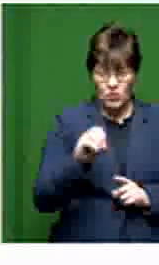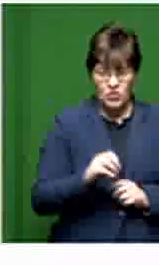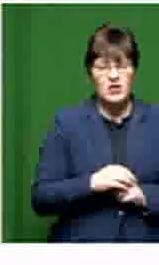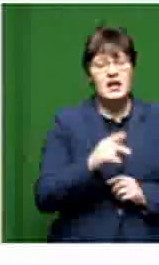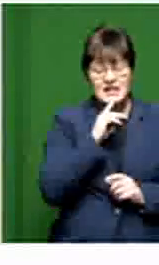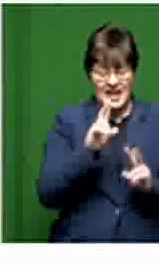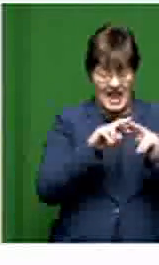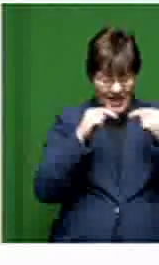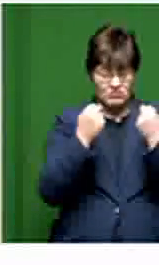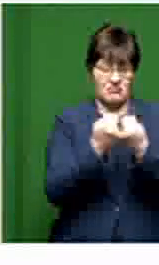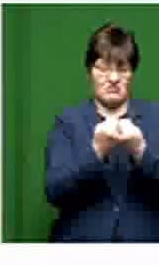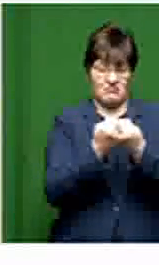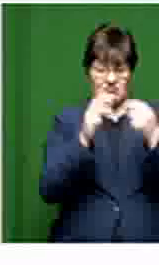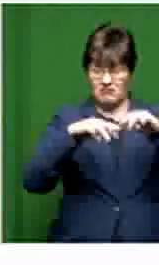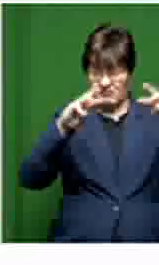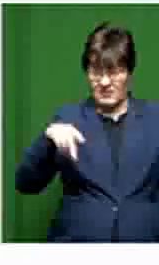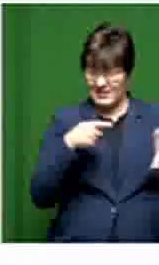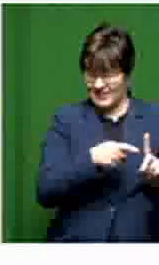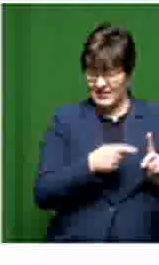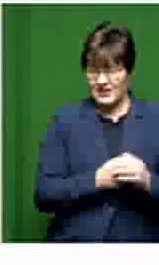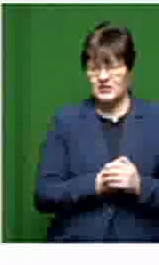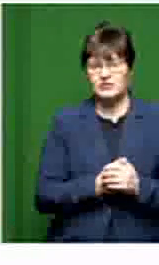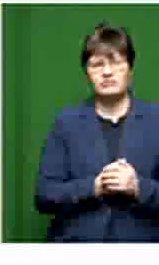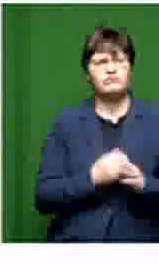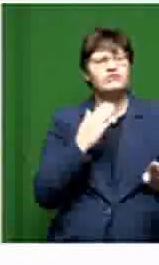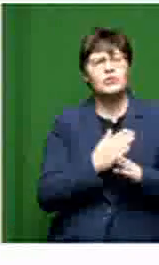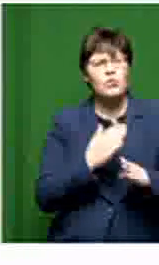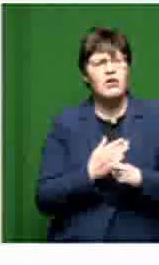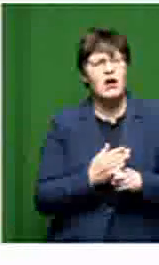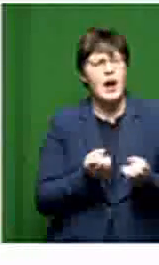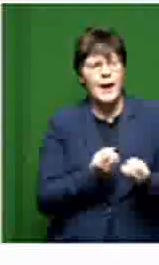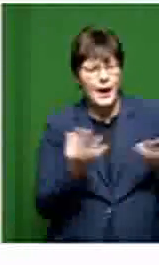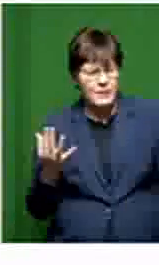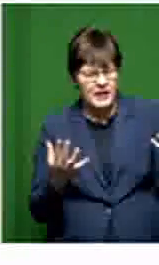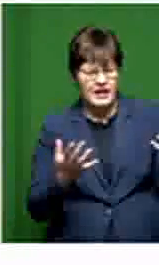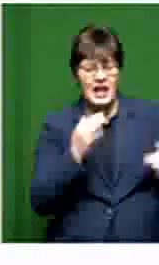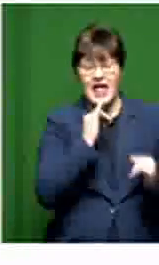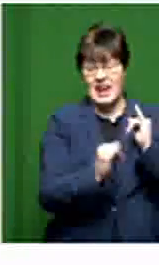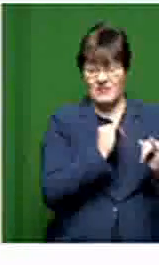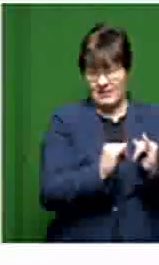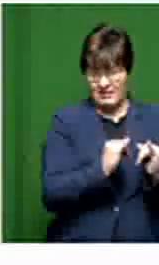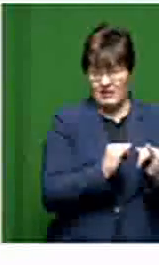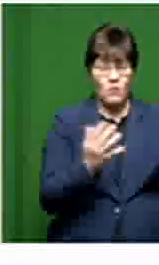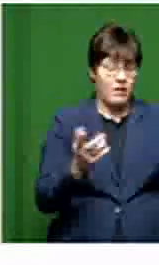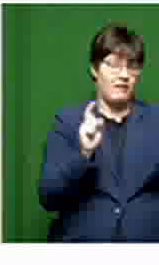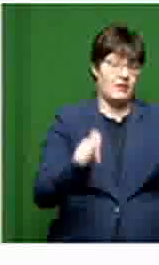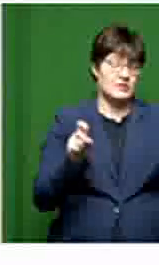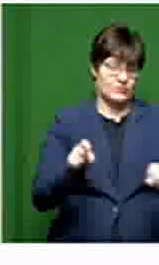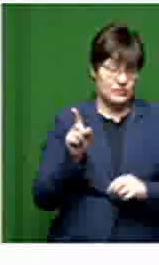national museums, and we operate 11 museums in Cape